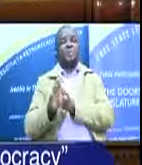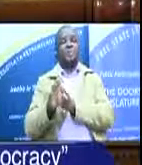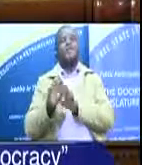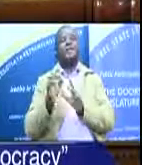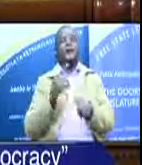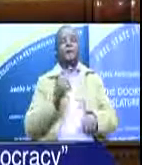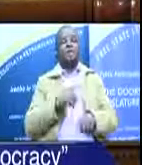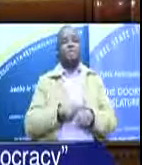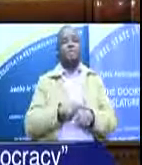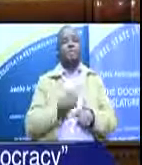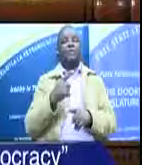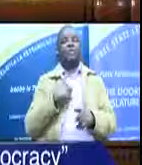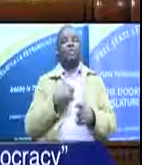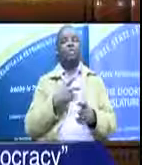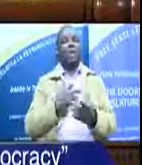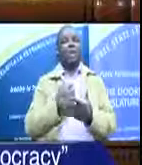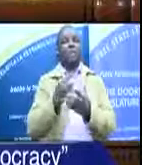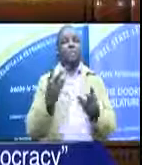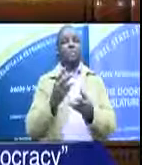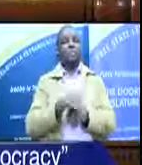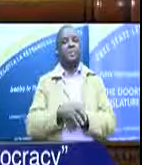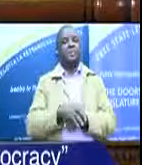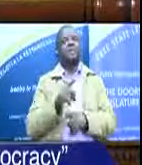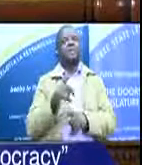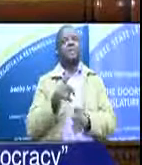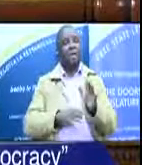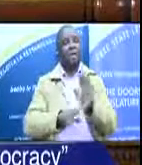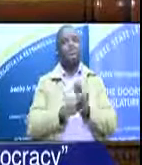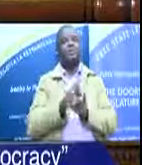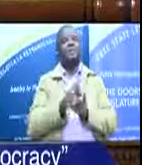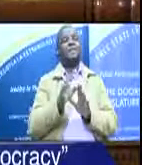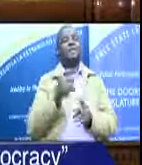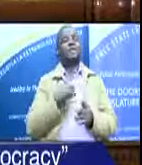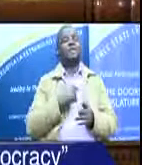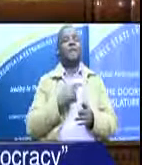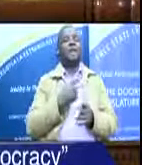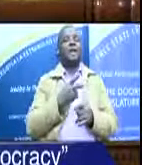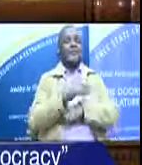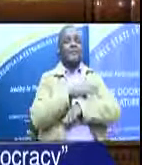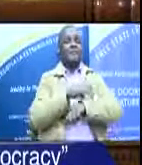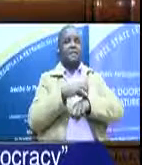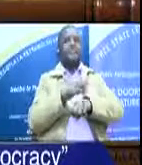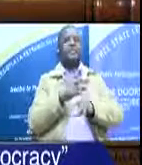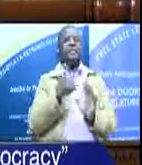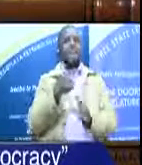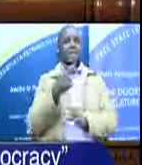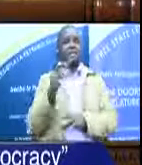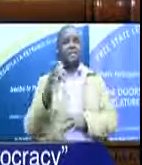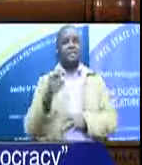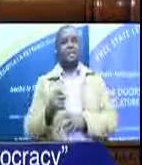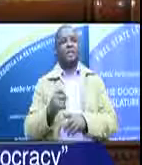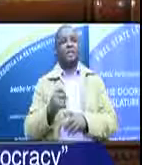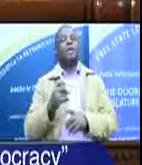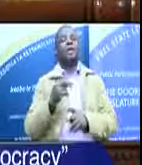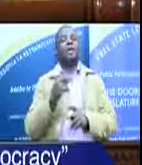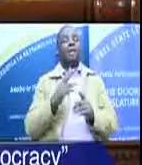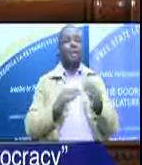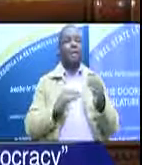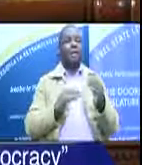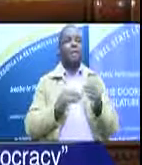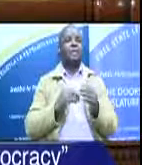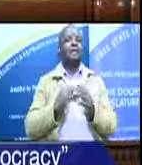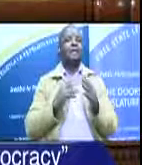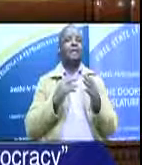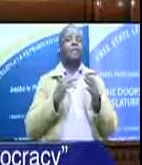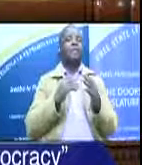response time. This has led to an improvement in our response time in rural areas from 65% to an hour